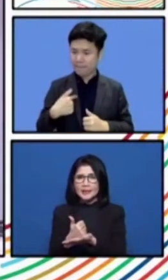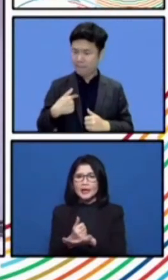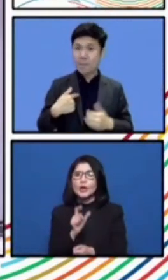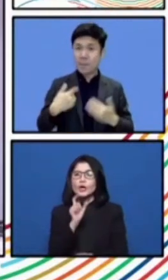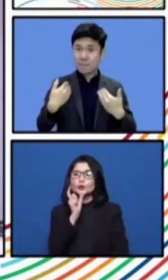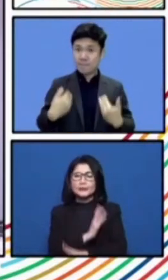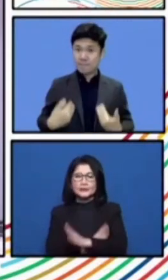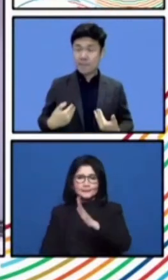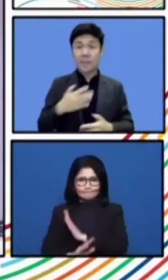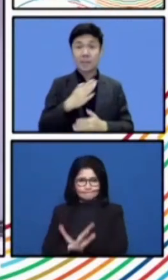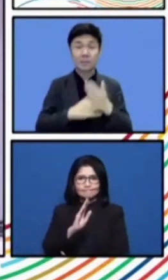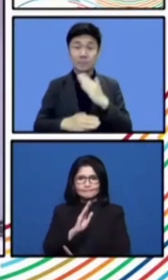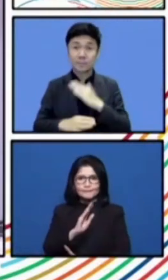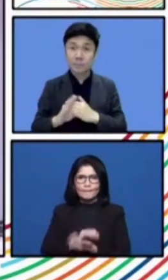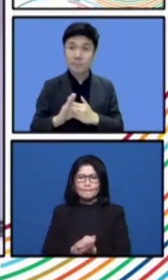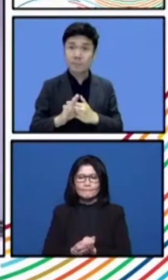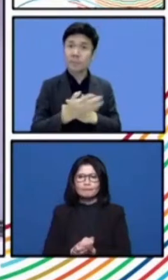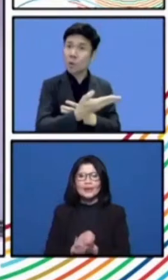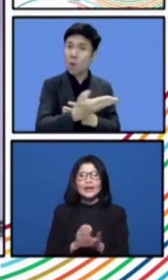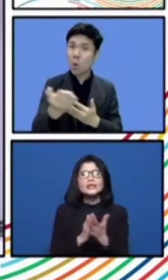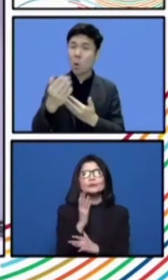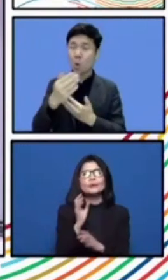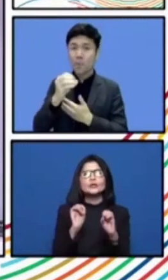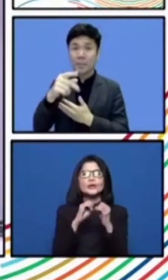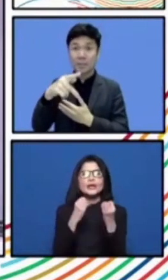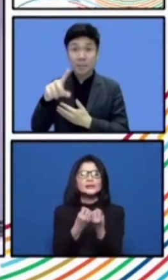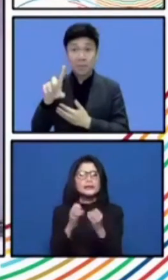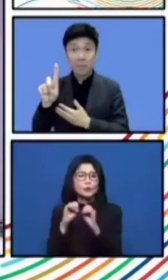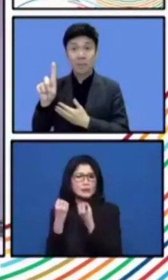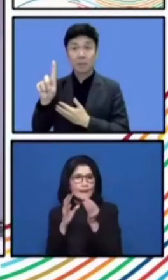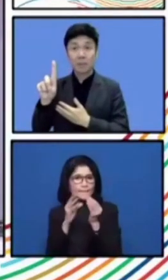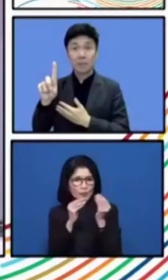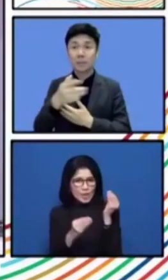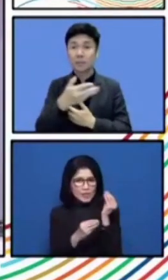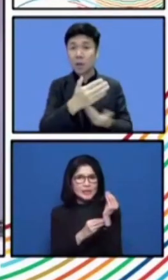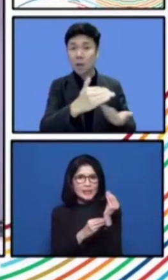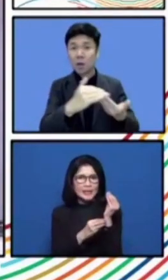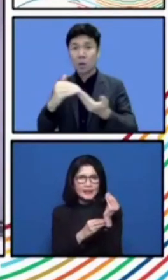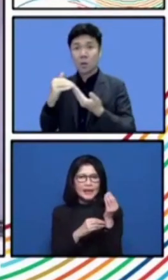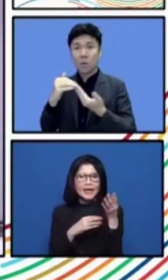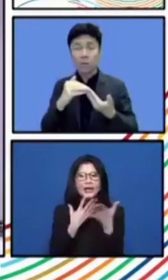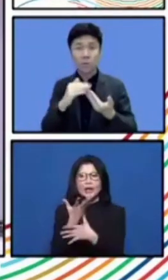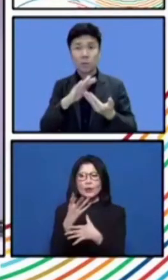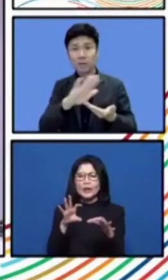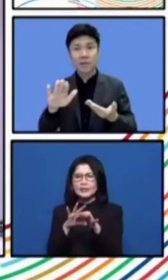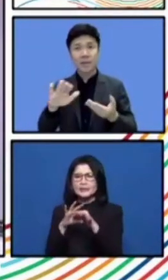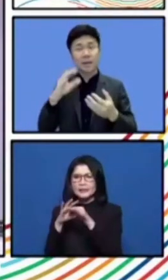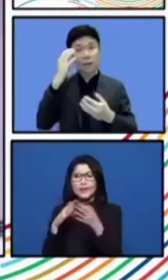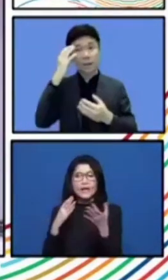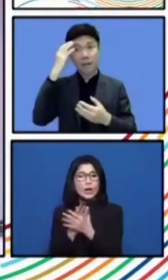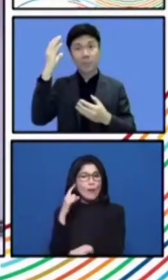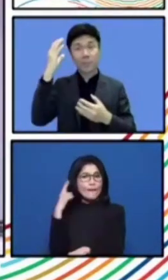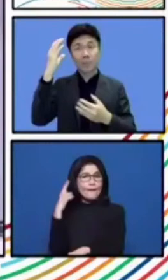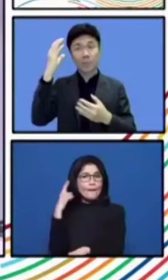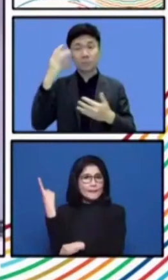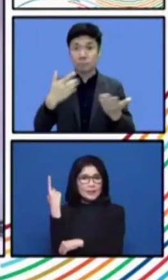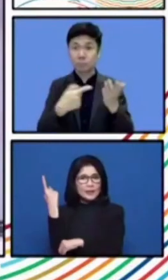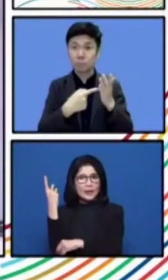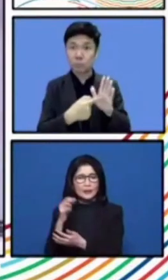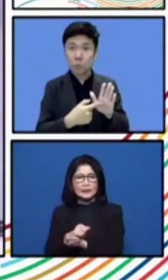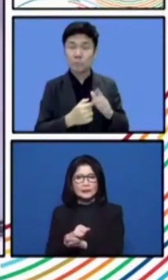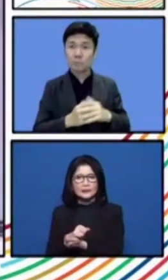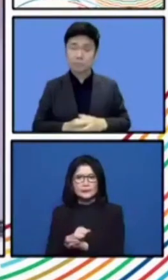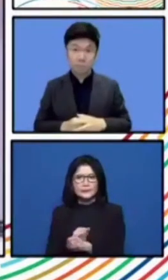our representative organization to you our the partners including our governments they call us that um that we want to